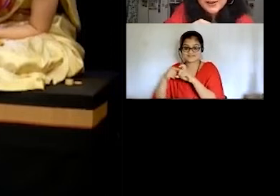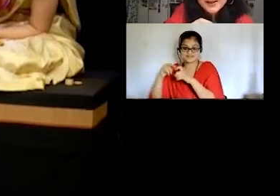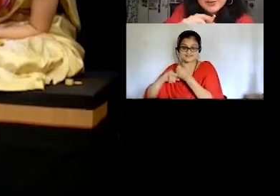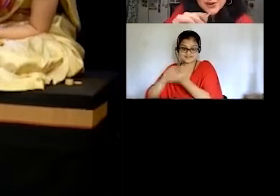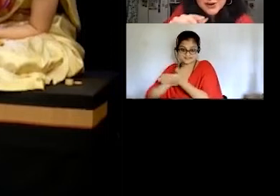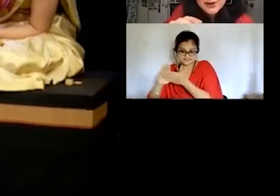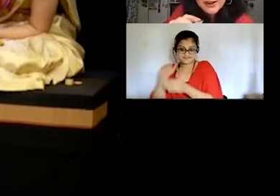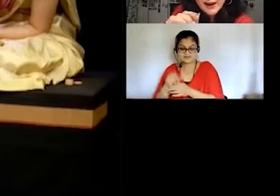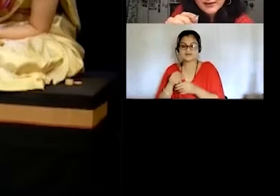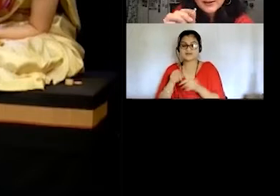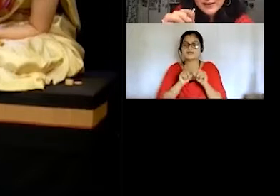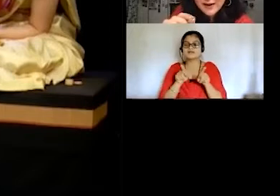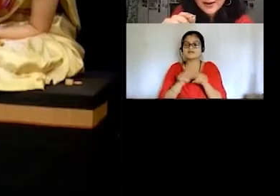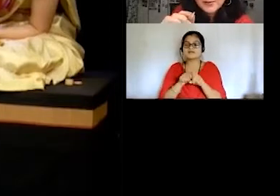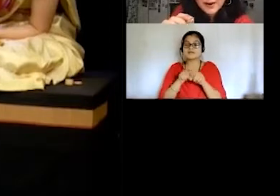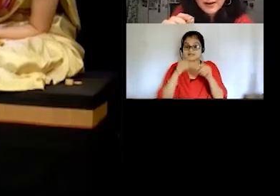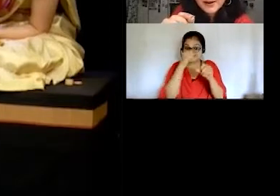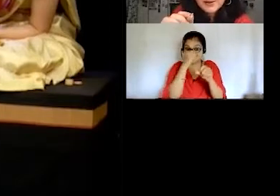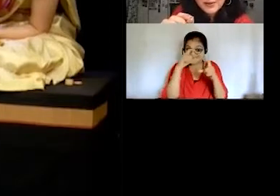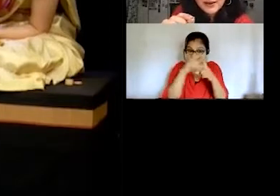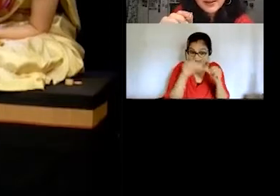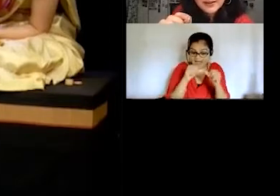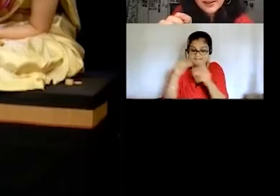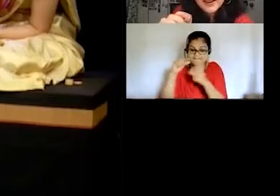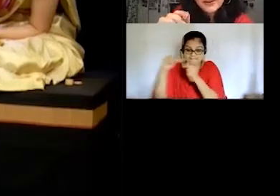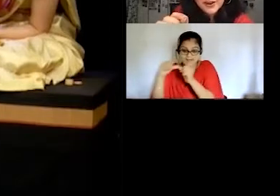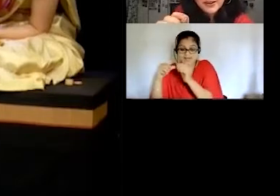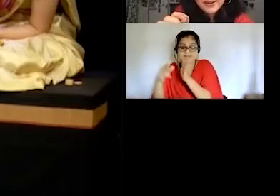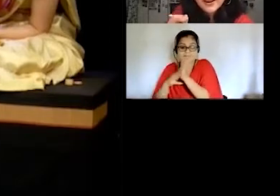notes, particularly at dha, pa, ma,